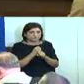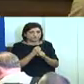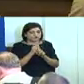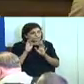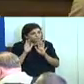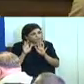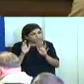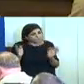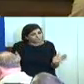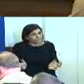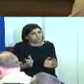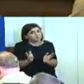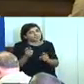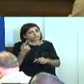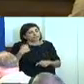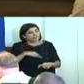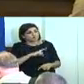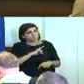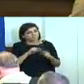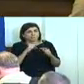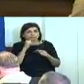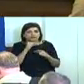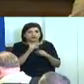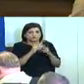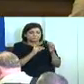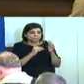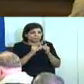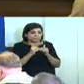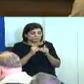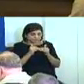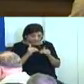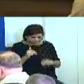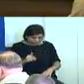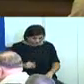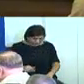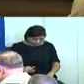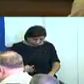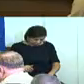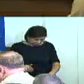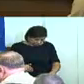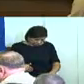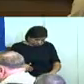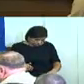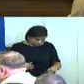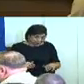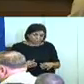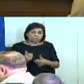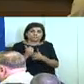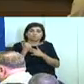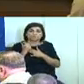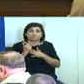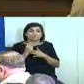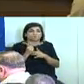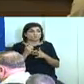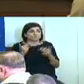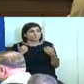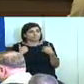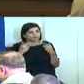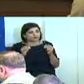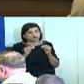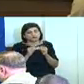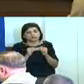pushing us when it's uncomfortable, and helping us to have more faith than we've ever had before. That